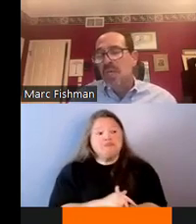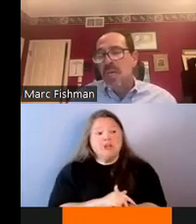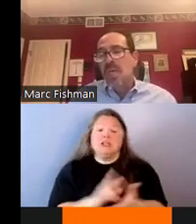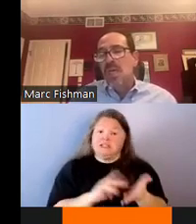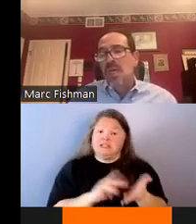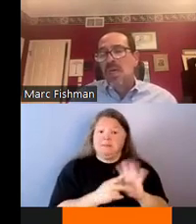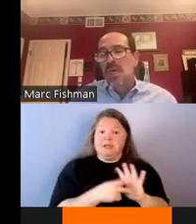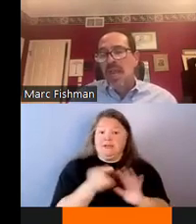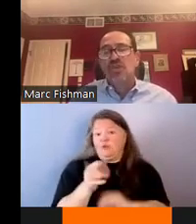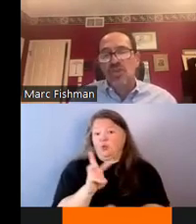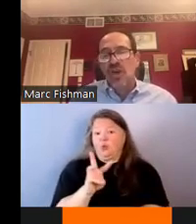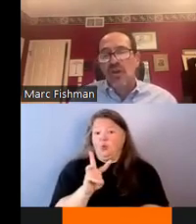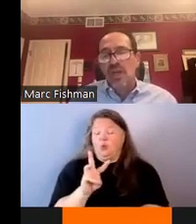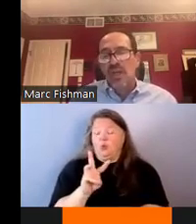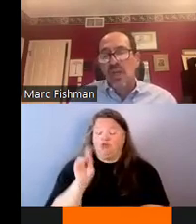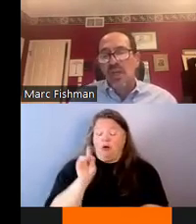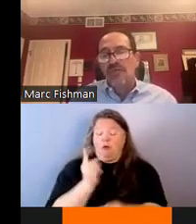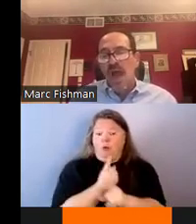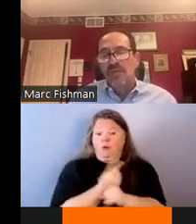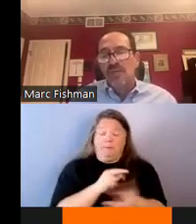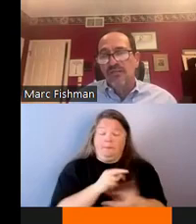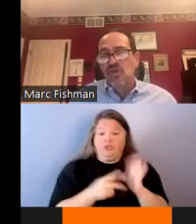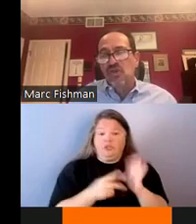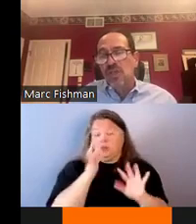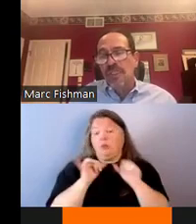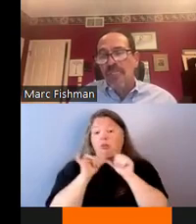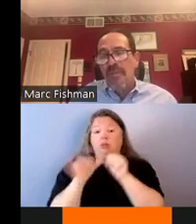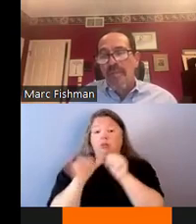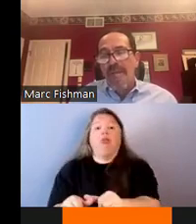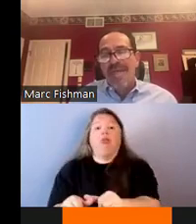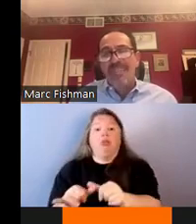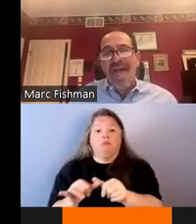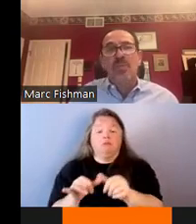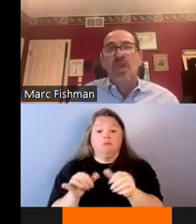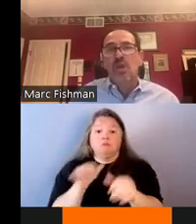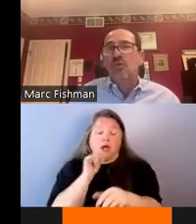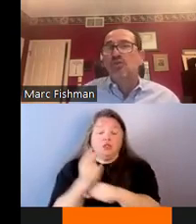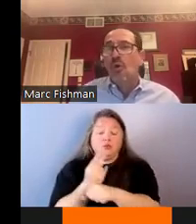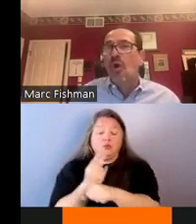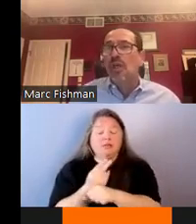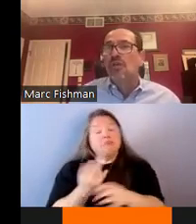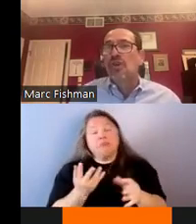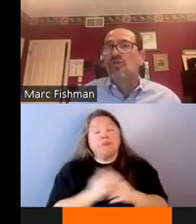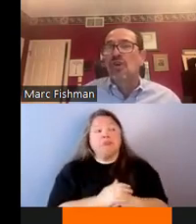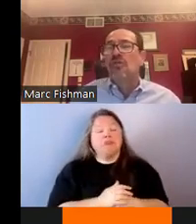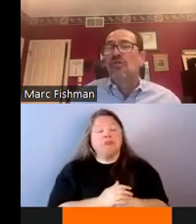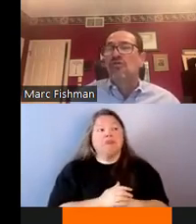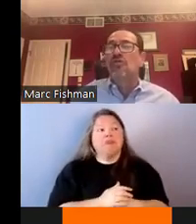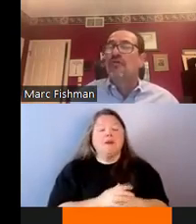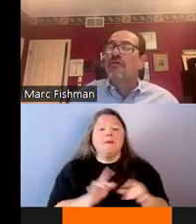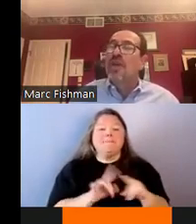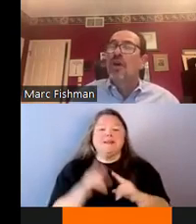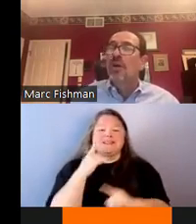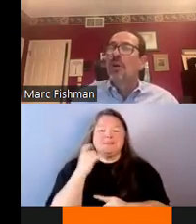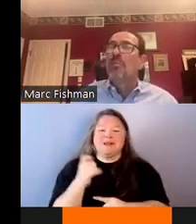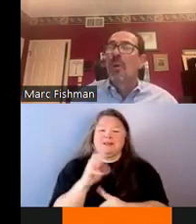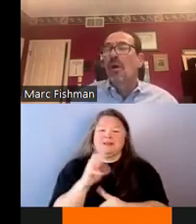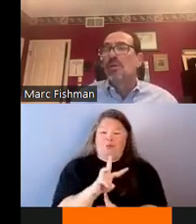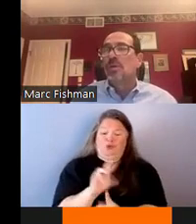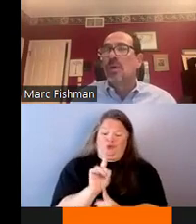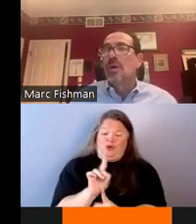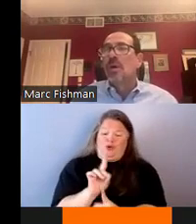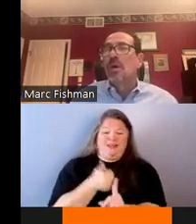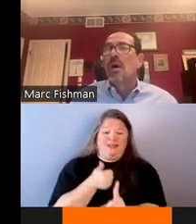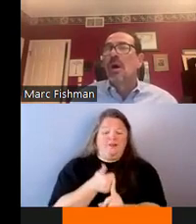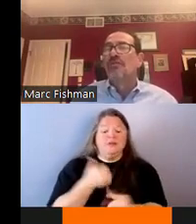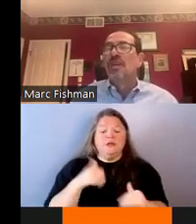might be necessary if not sufficient. And that's because withdrawal is such a severe